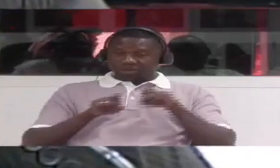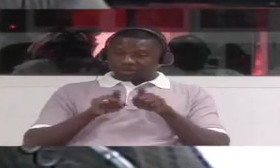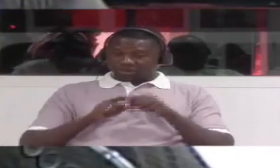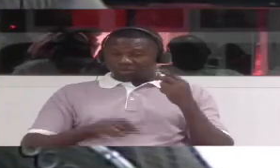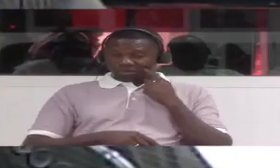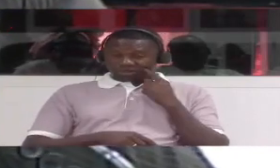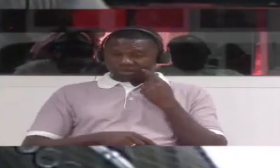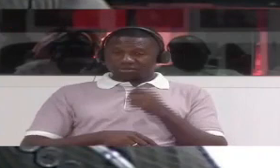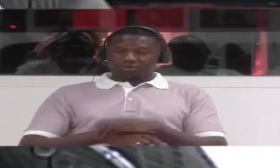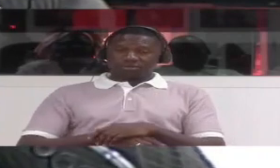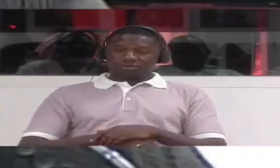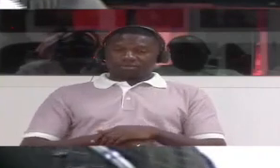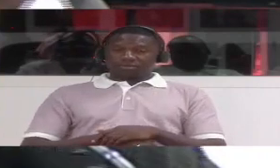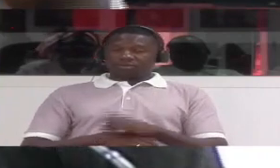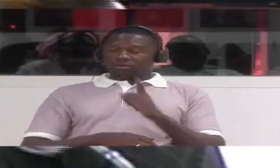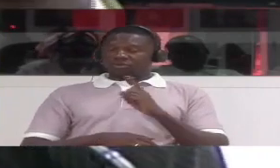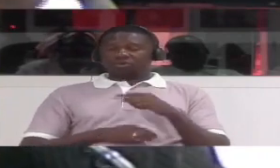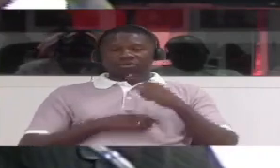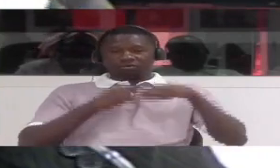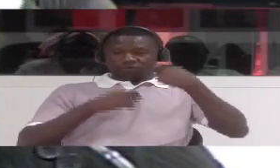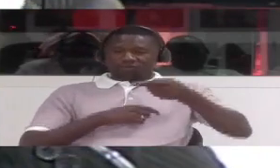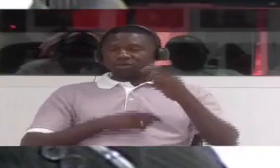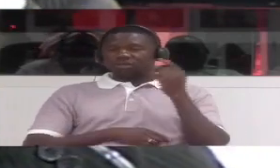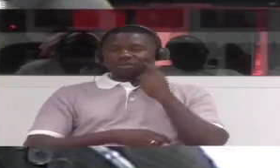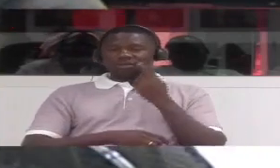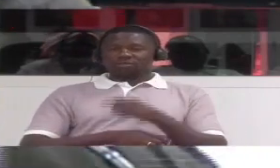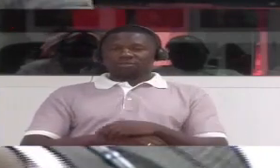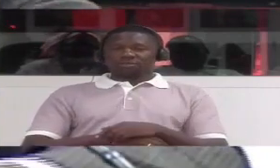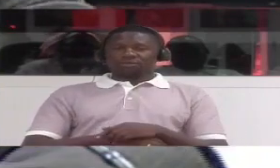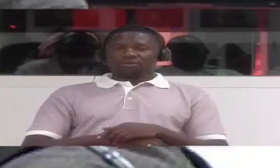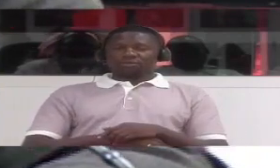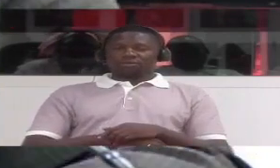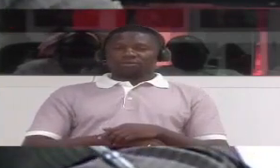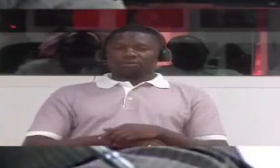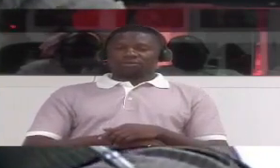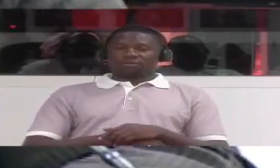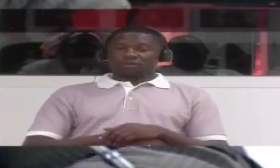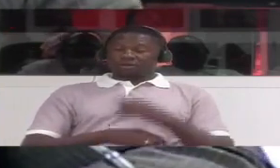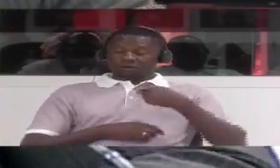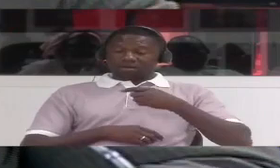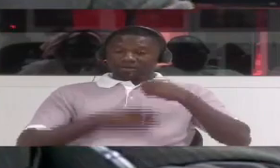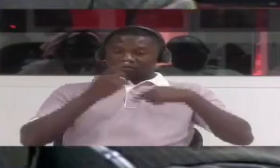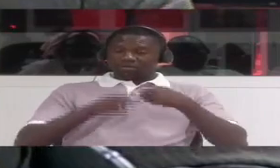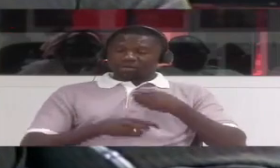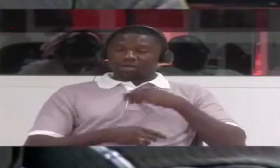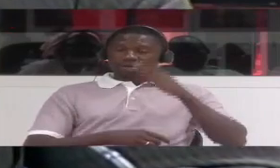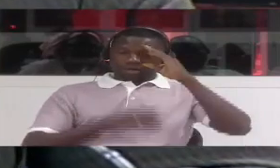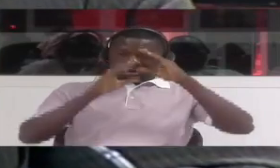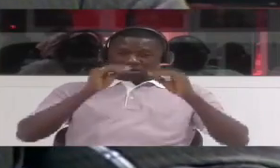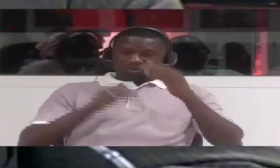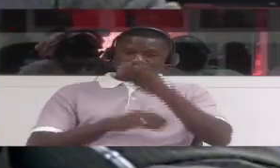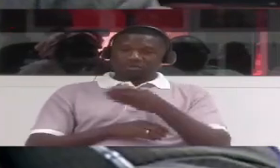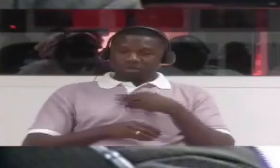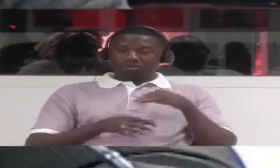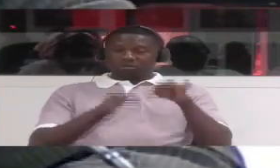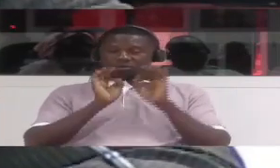day, the way of God, but the mine was this following day. Because actually they were, after my house, they brought me to